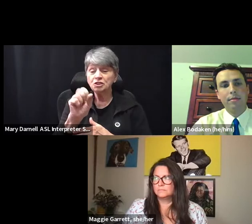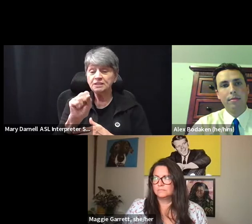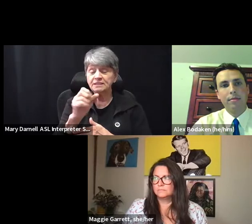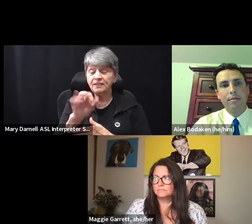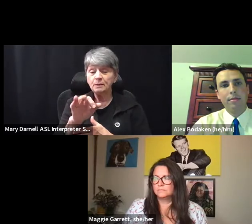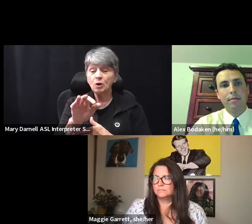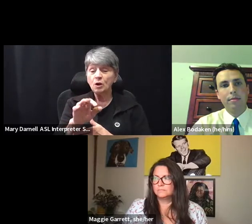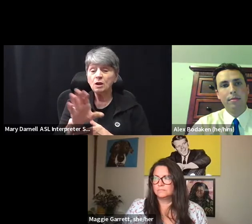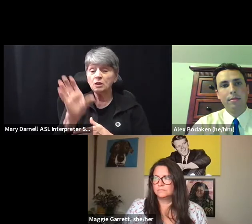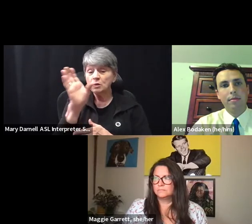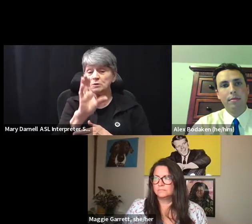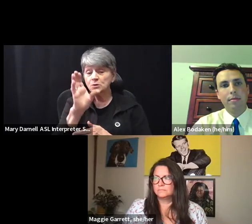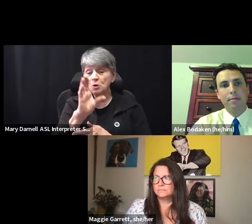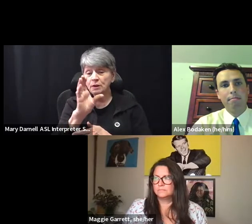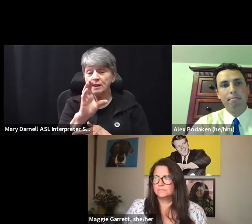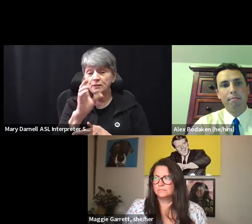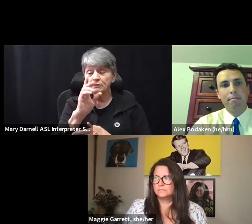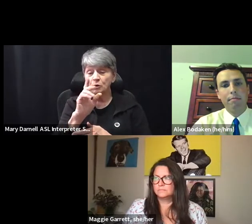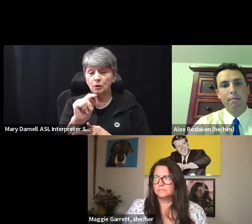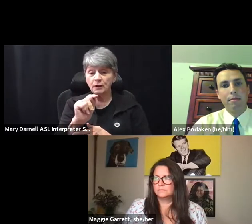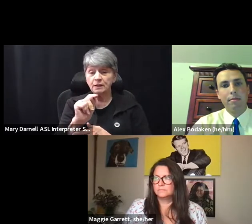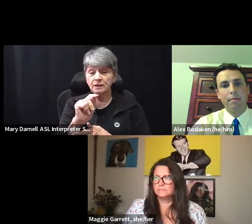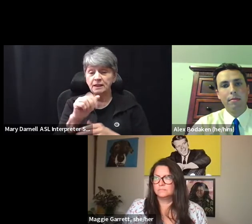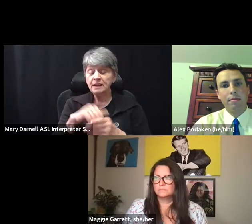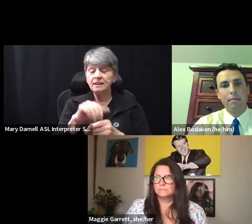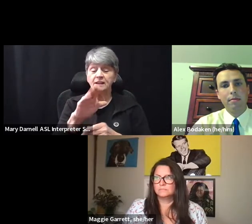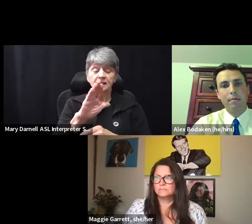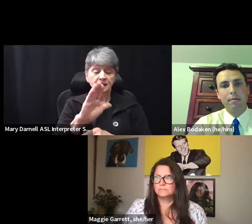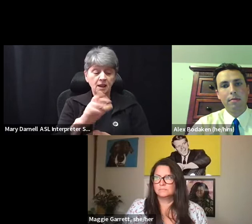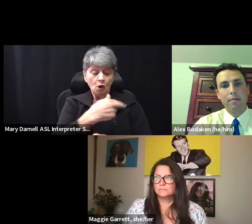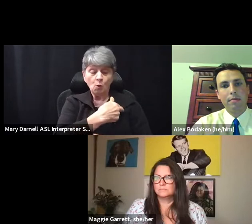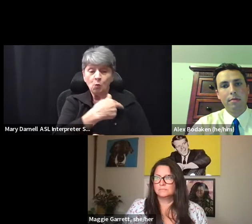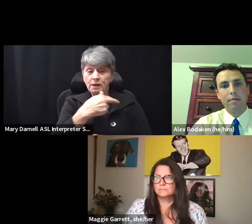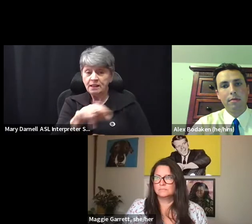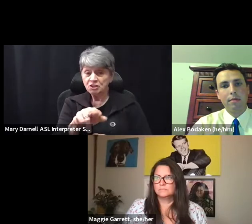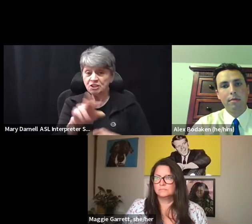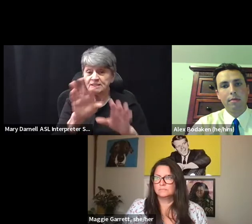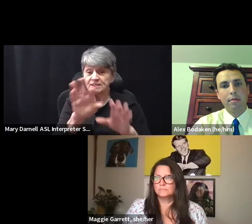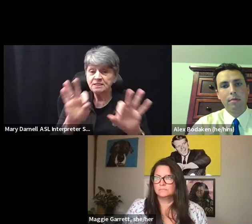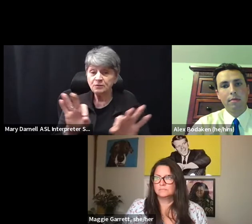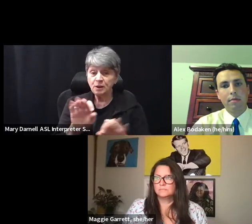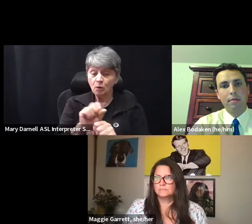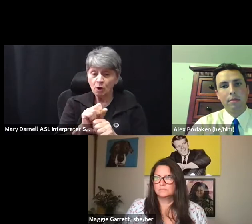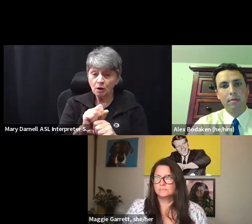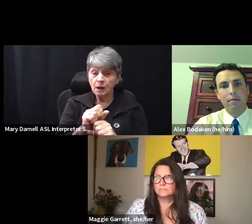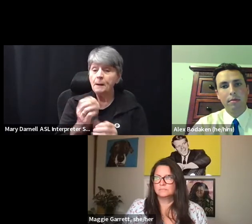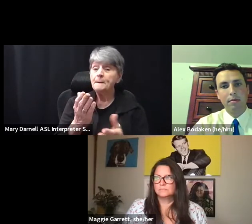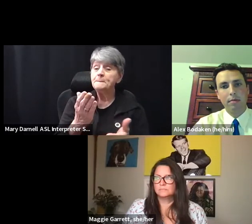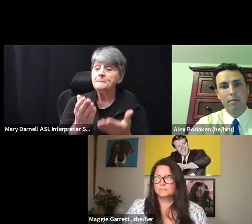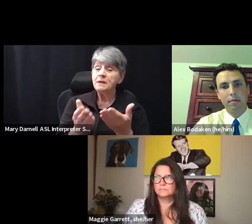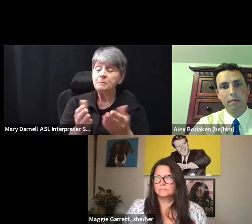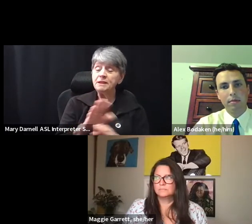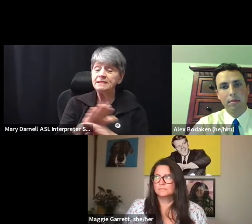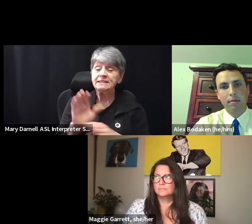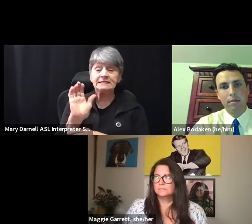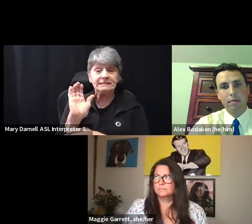their religious framework necessarily in that moment in their mind, it might not seem to many